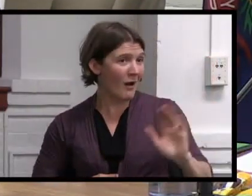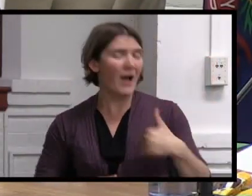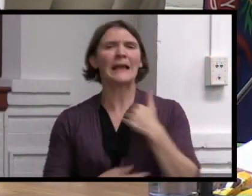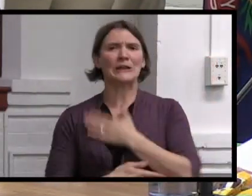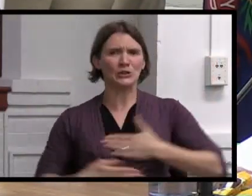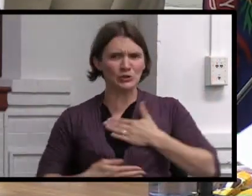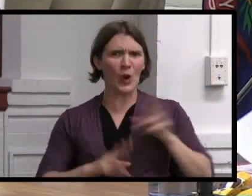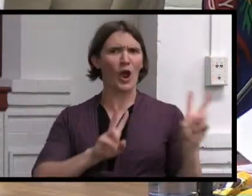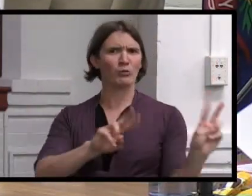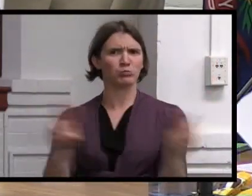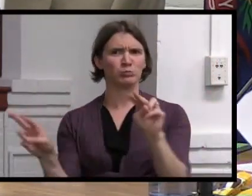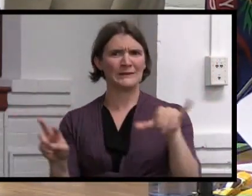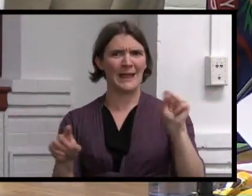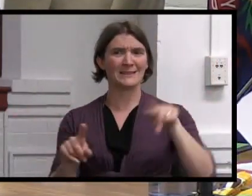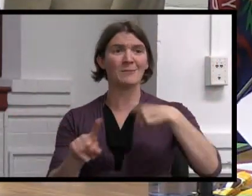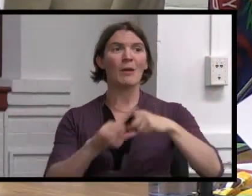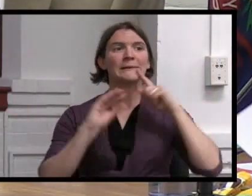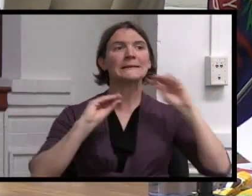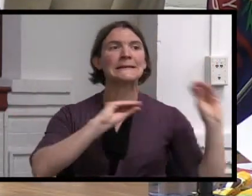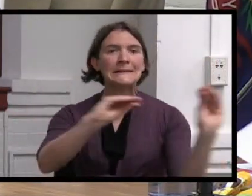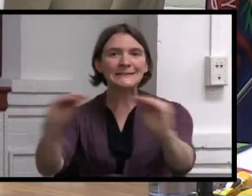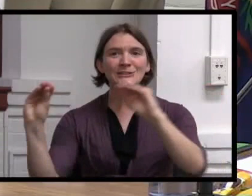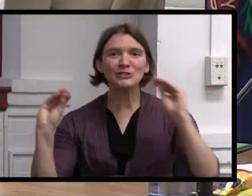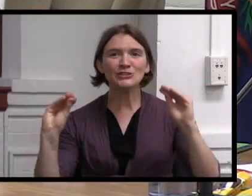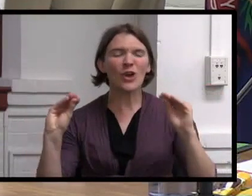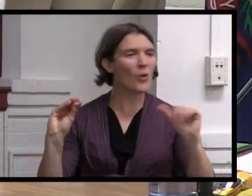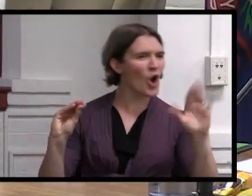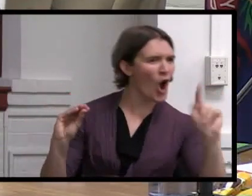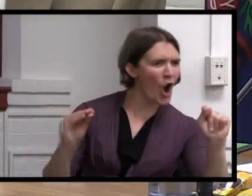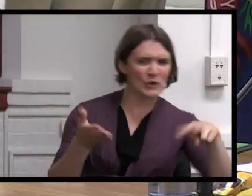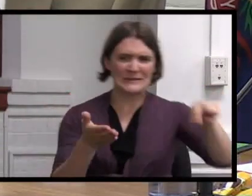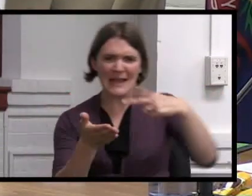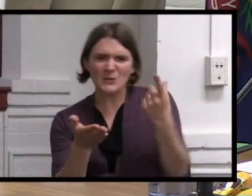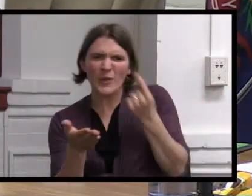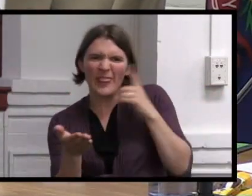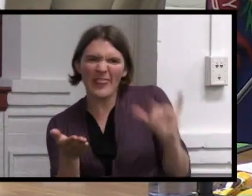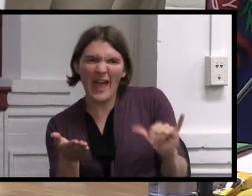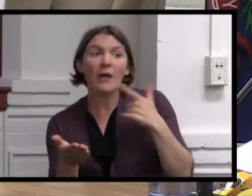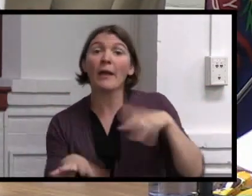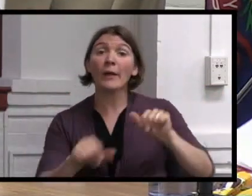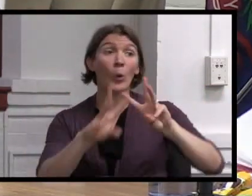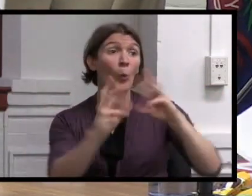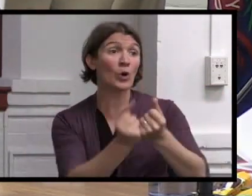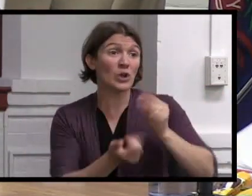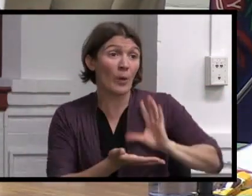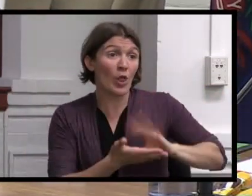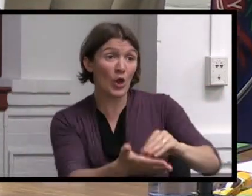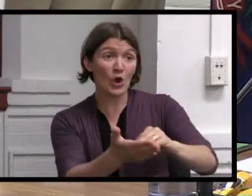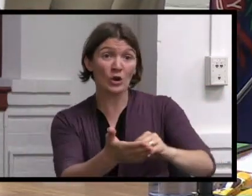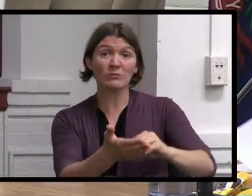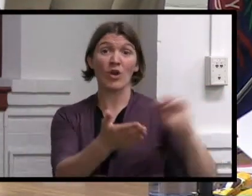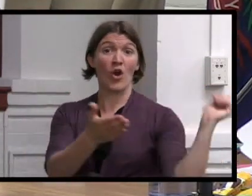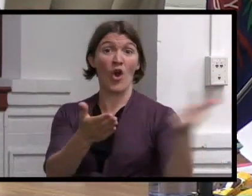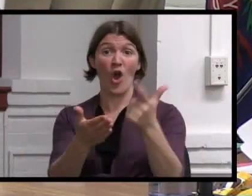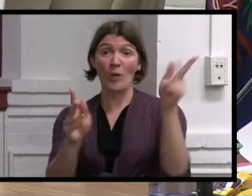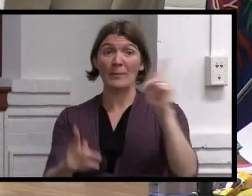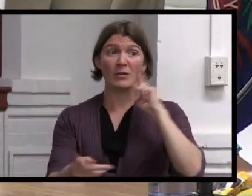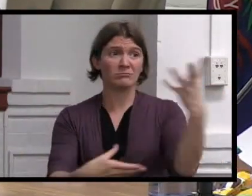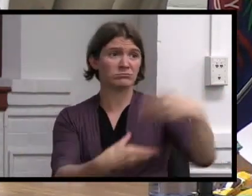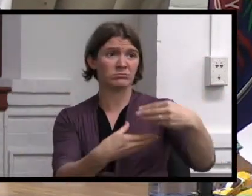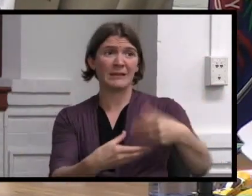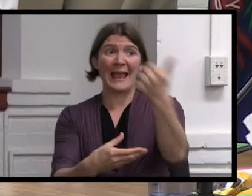quote, provide an educational dance opportunity that is accessible to all levels